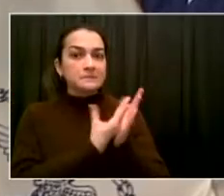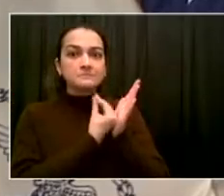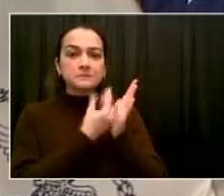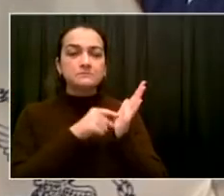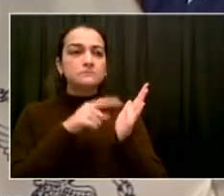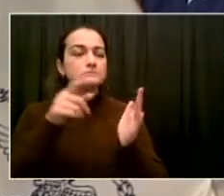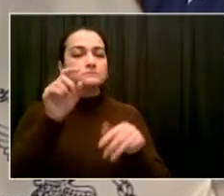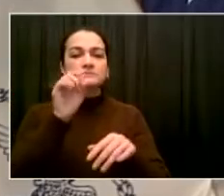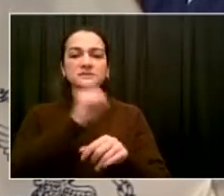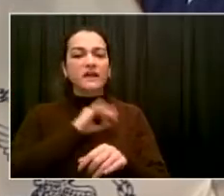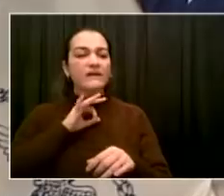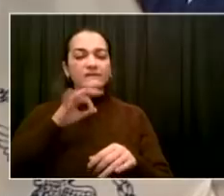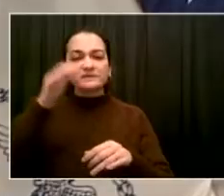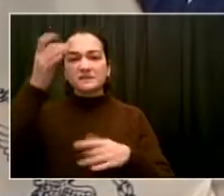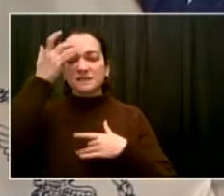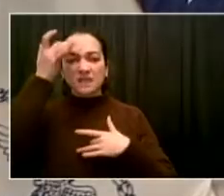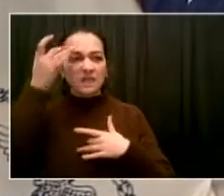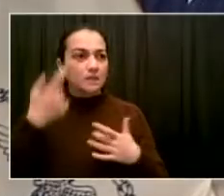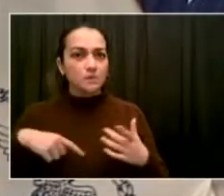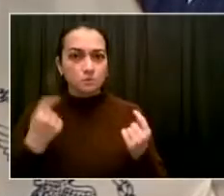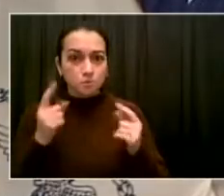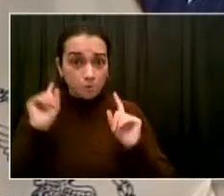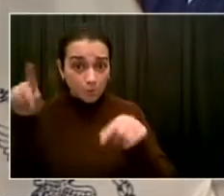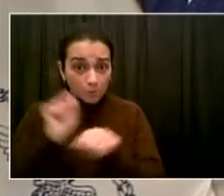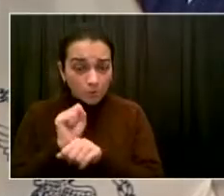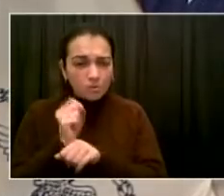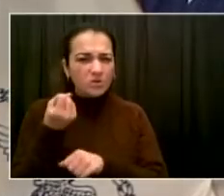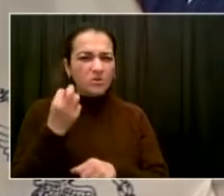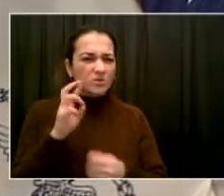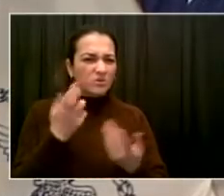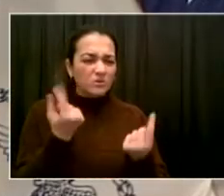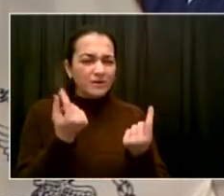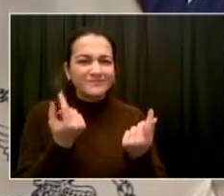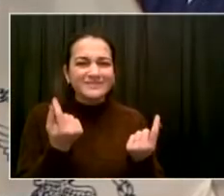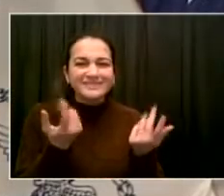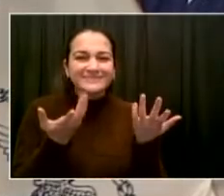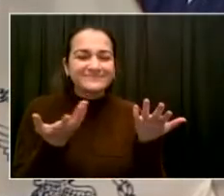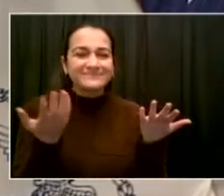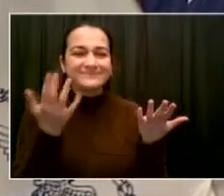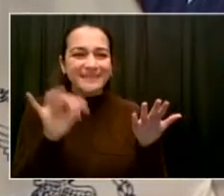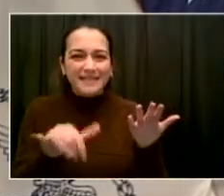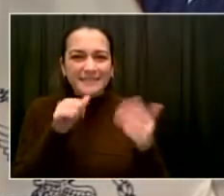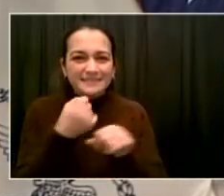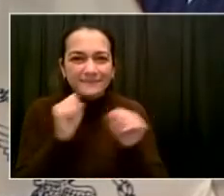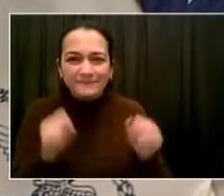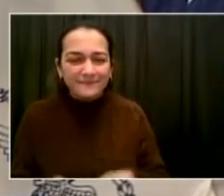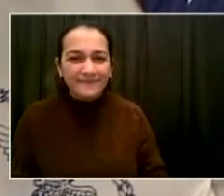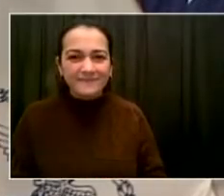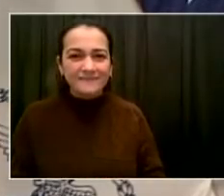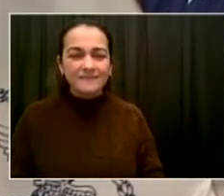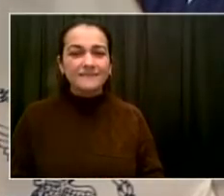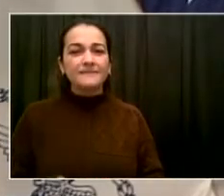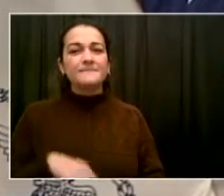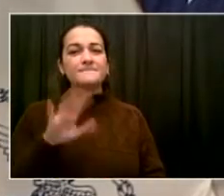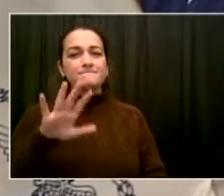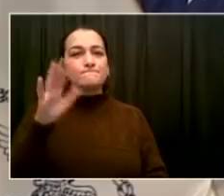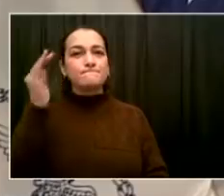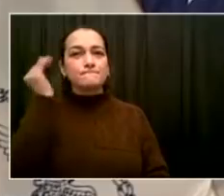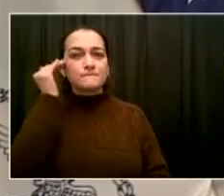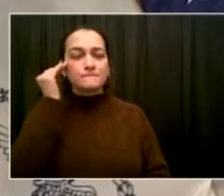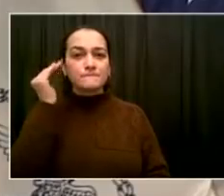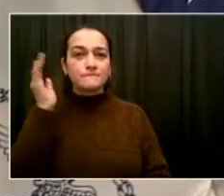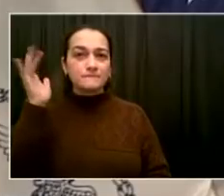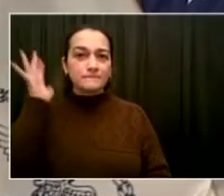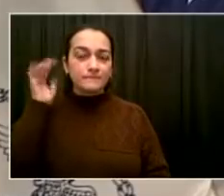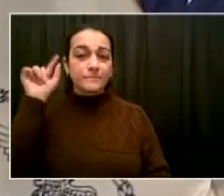have hundreds of thousands of city employees who have been told to go back to their offices, and there are concerns about that. What is your message to them? Because I know you've